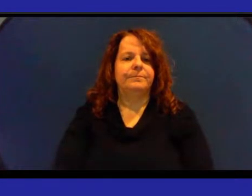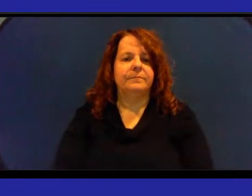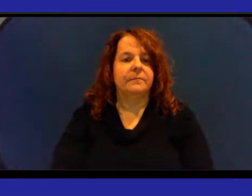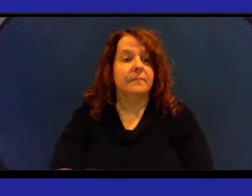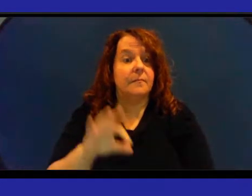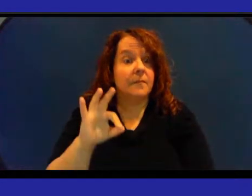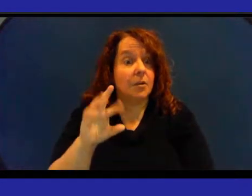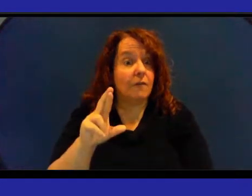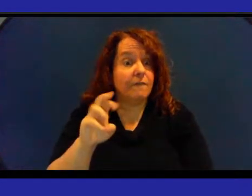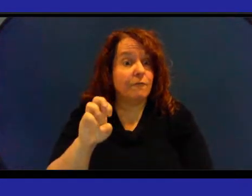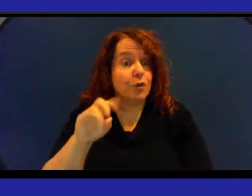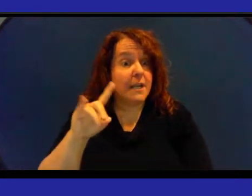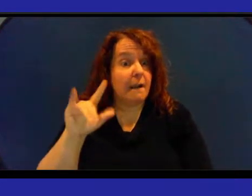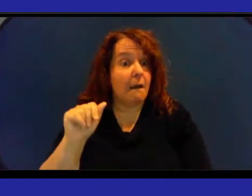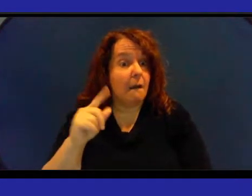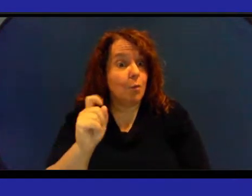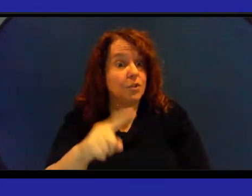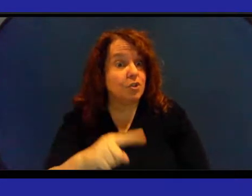question?